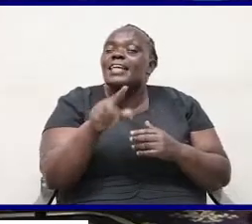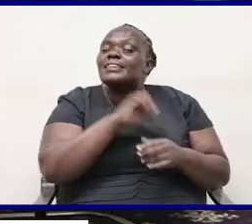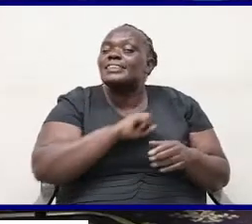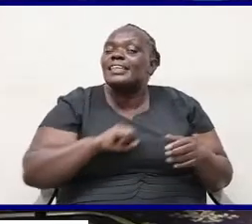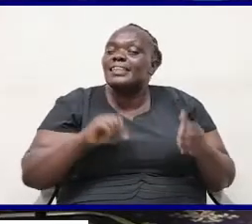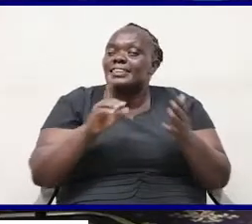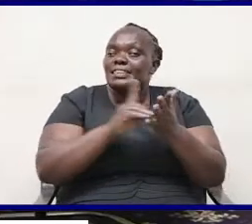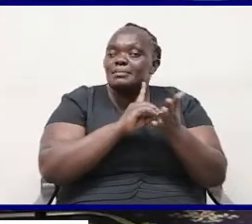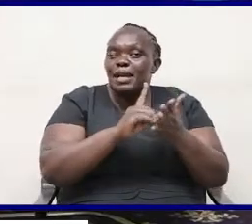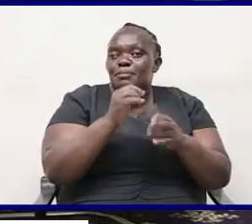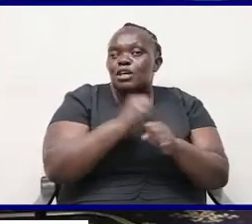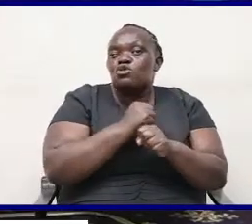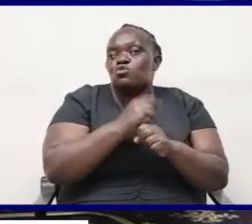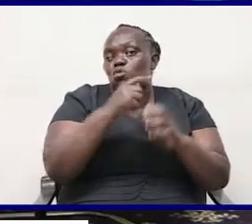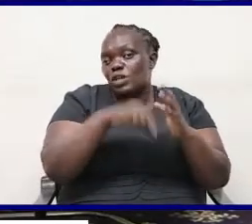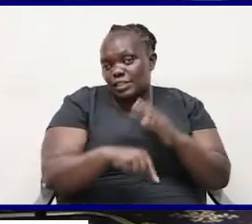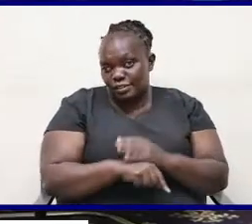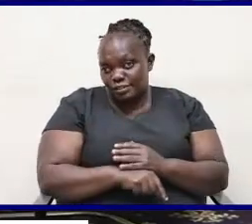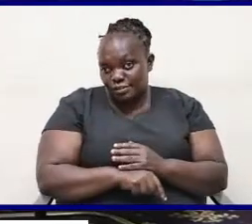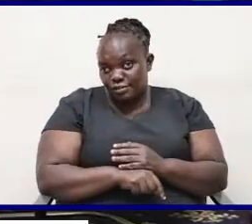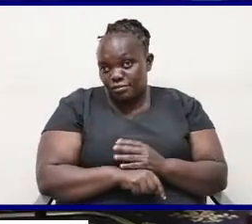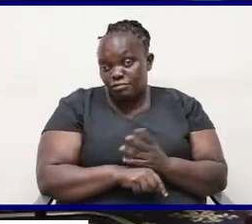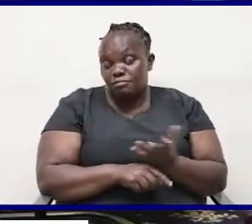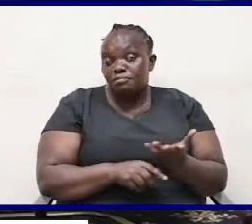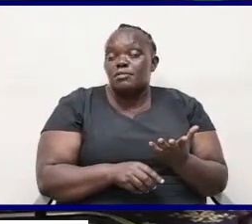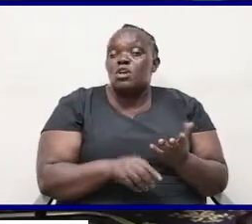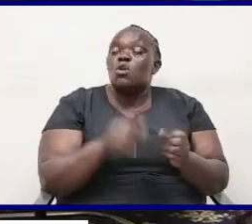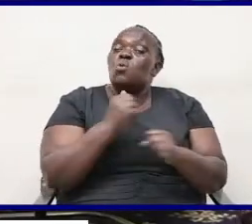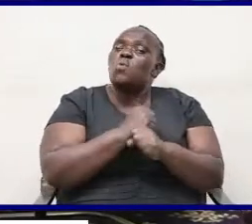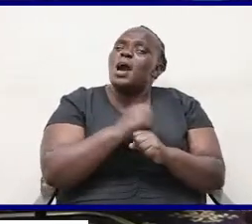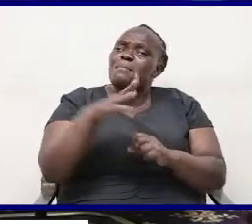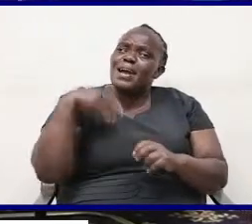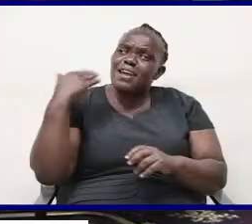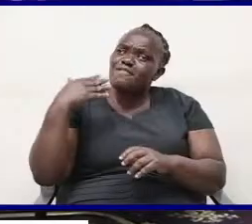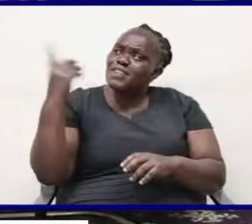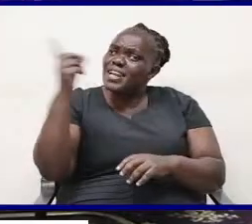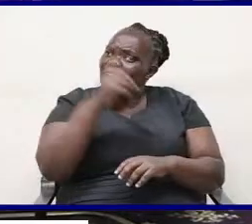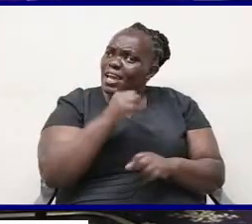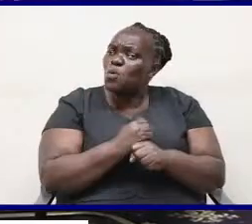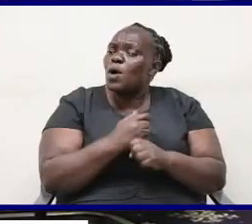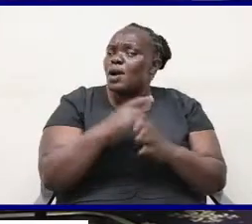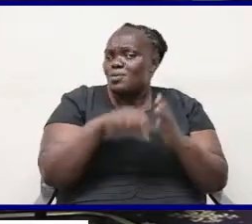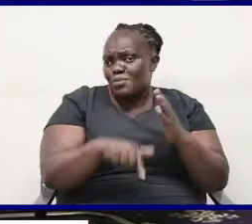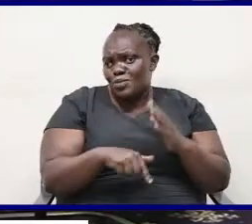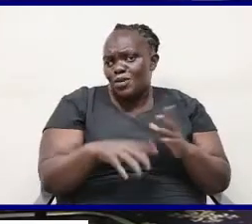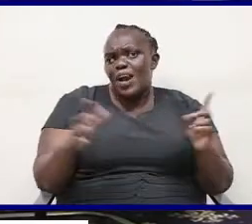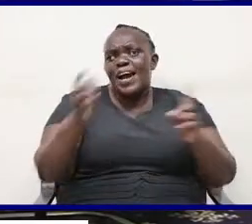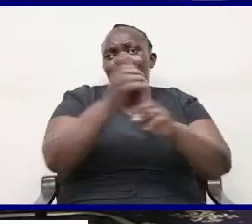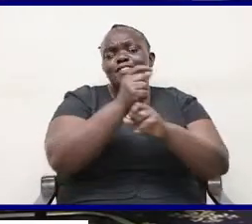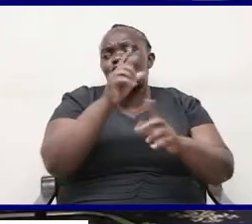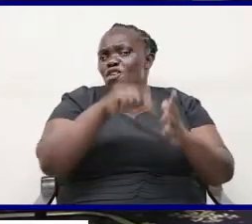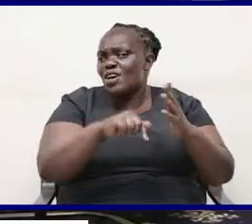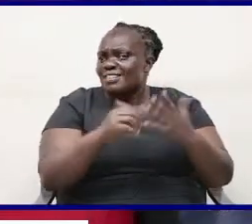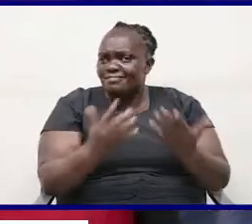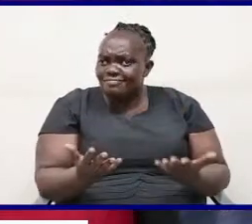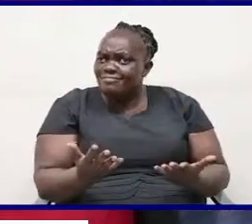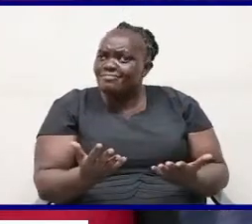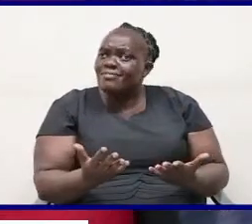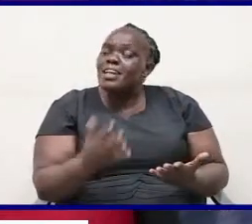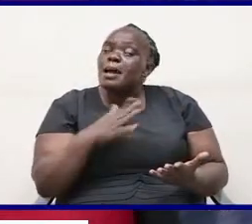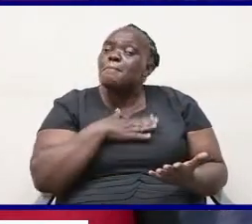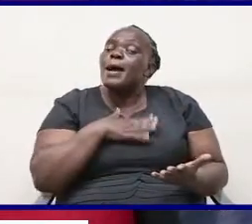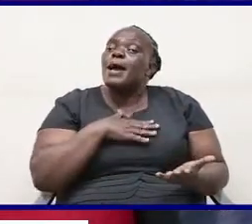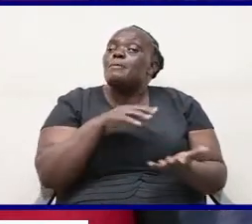State Department? What has it been able to do so far? What does it do on a daily basis, and what are the key achievements so far? So in